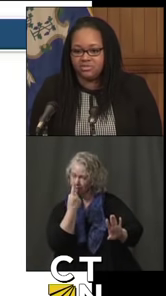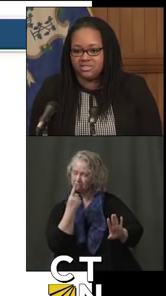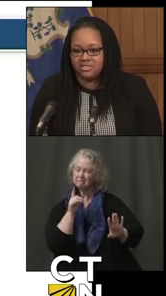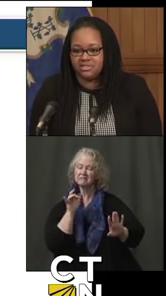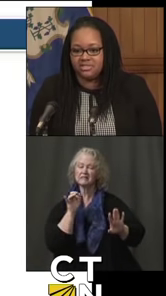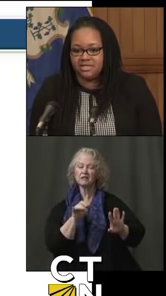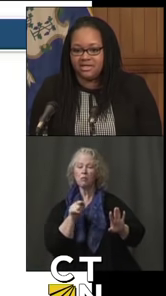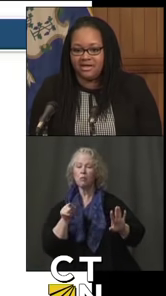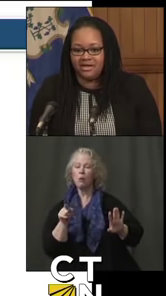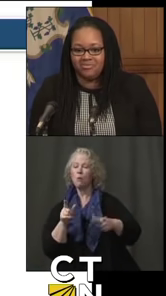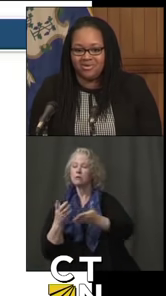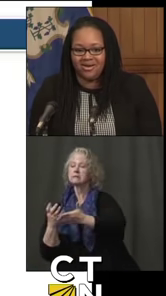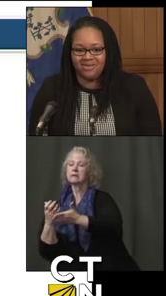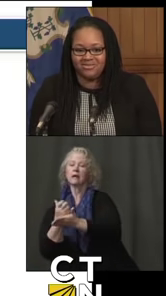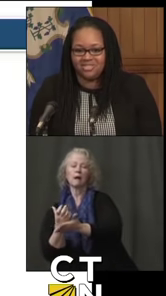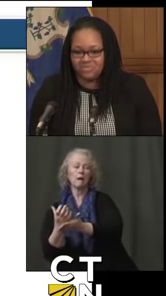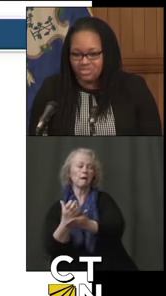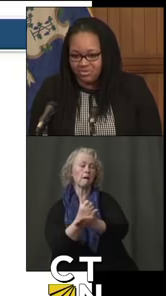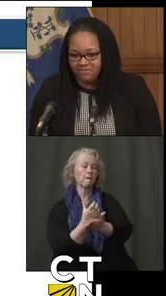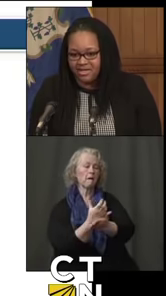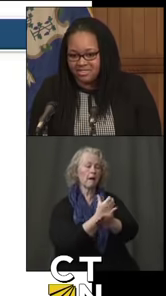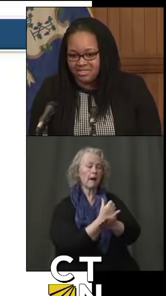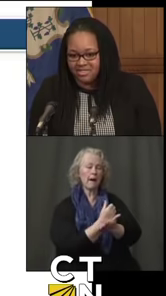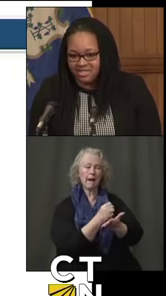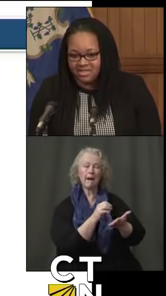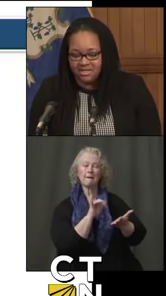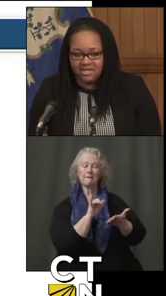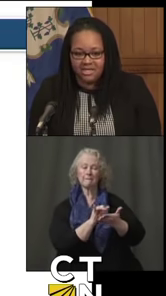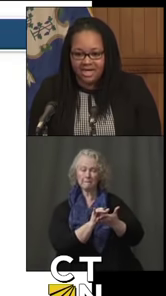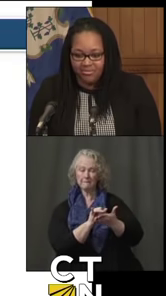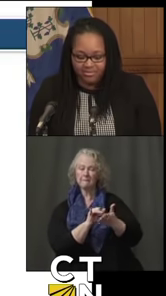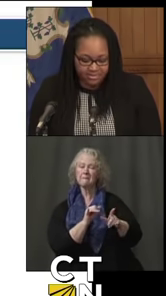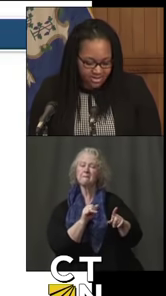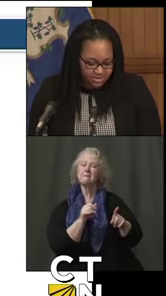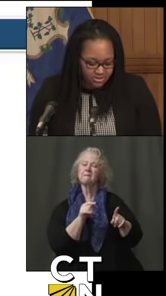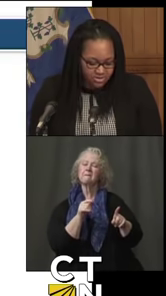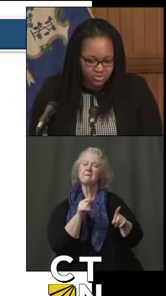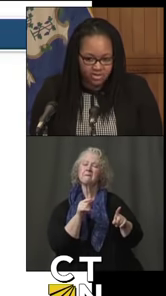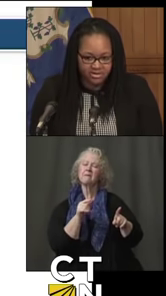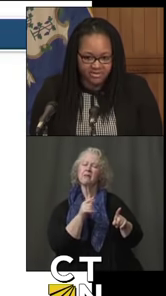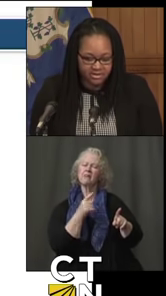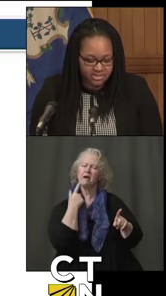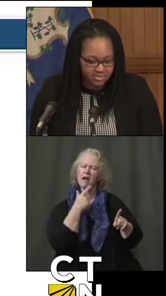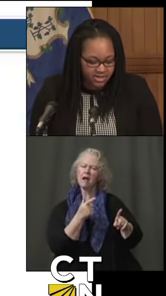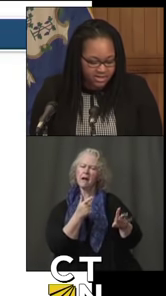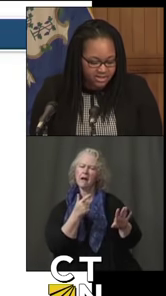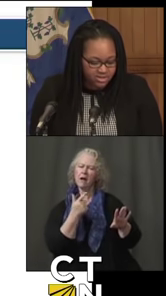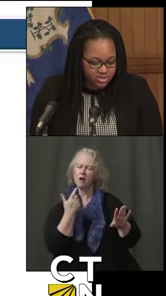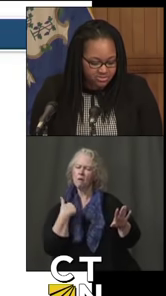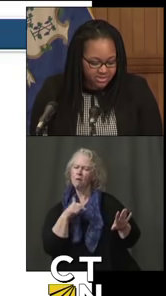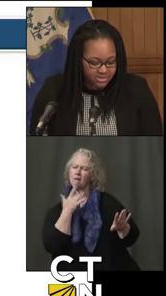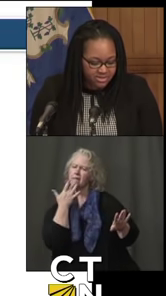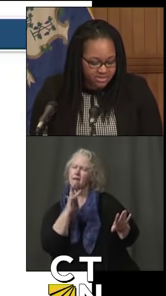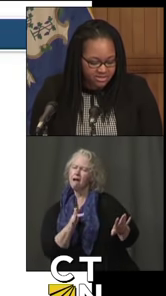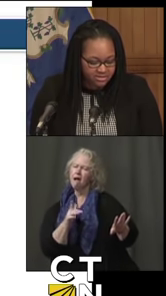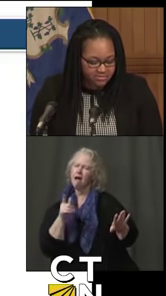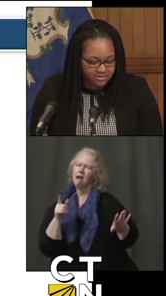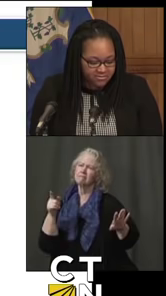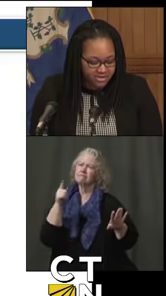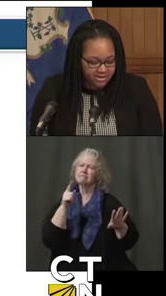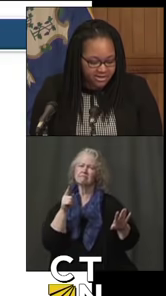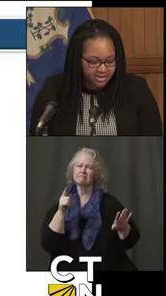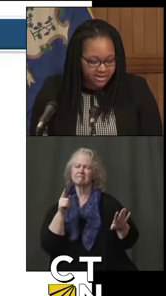income sources are subject to our volatility cap due to the good work of our Democratic leadership and